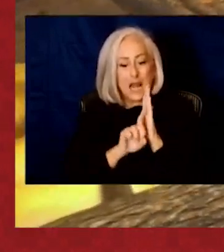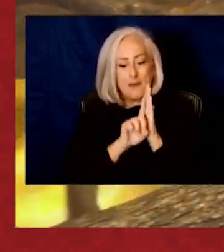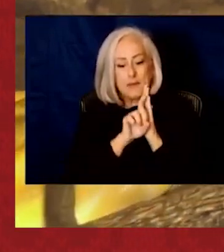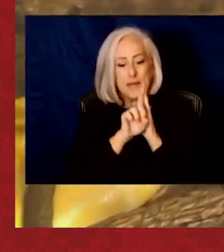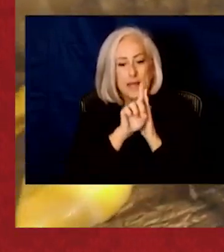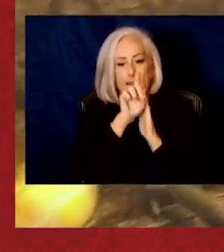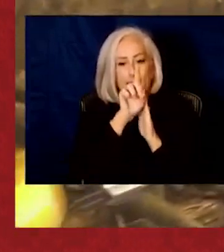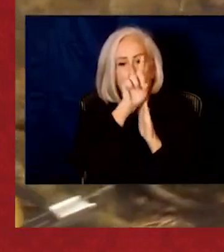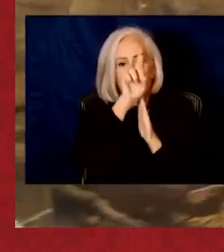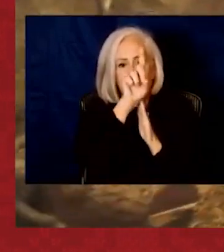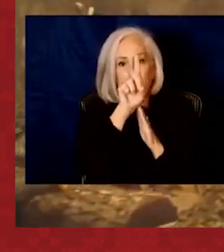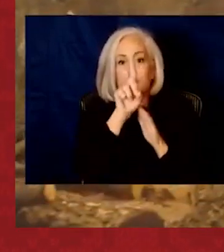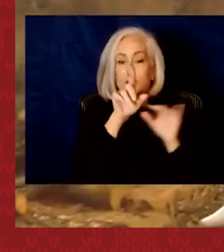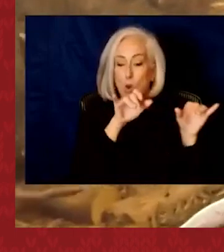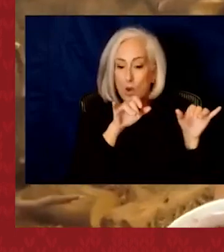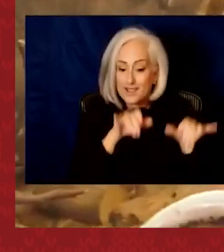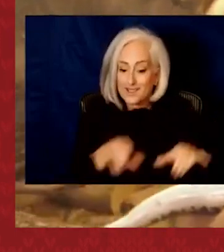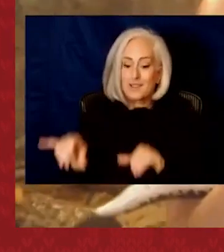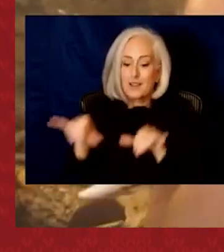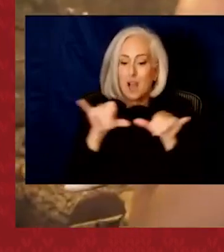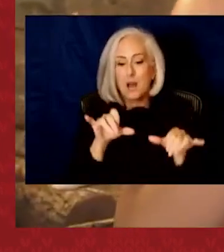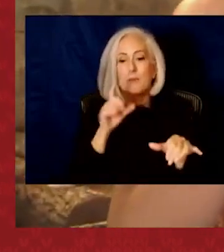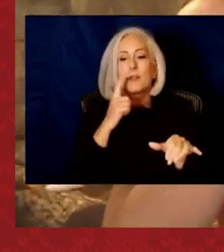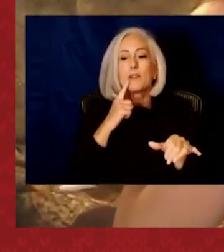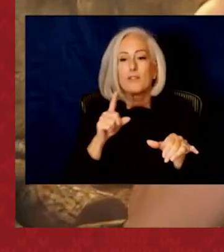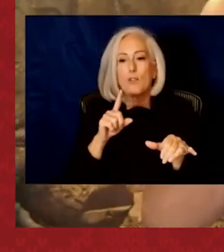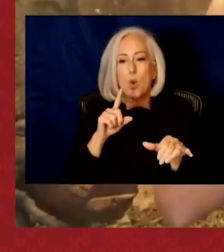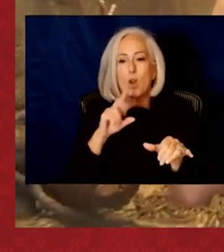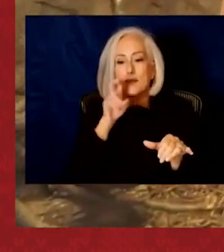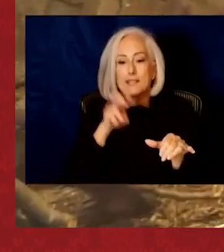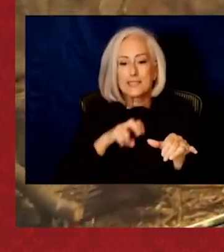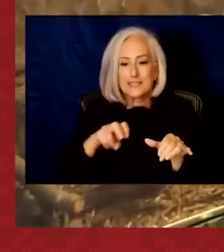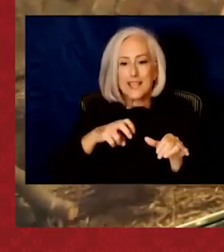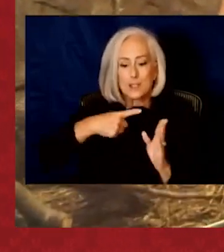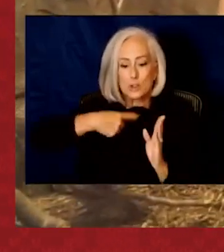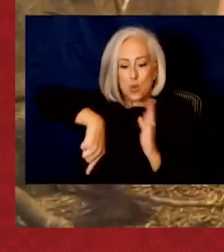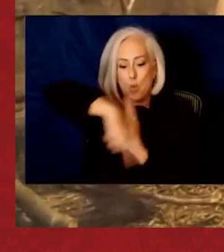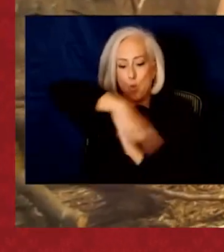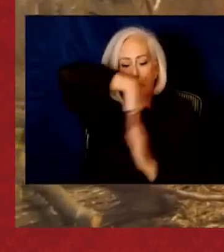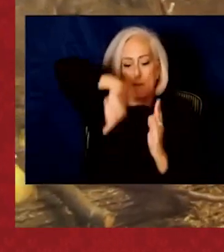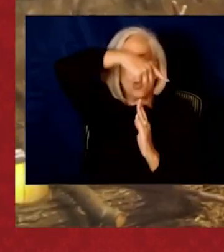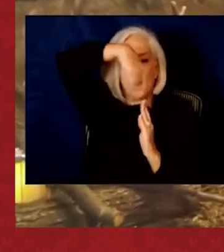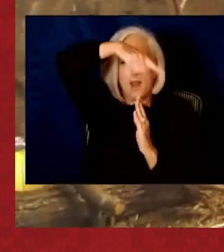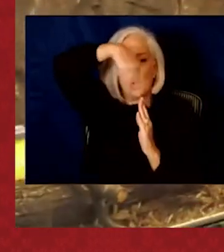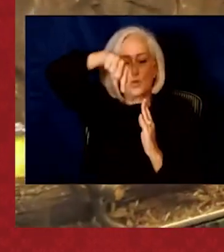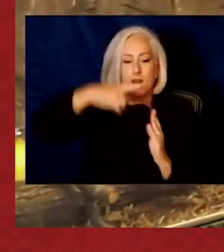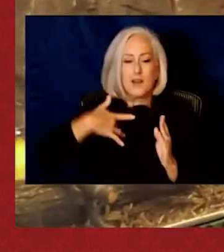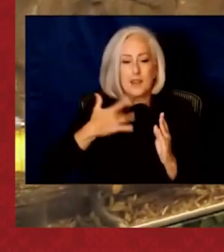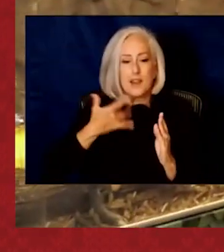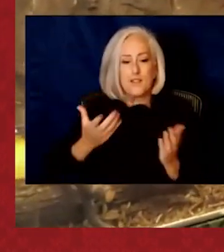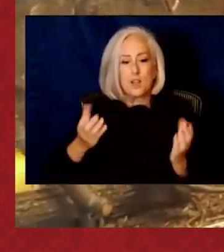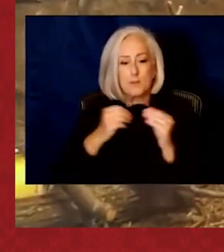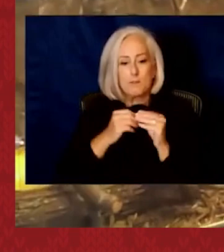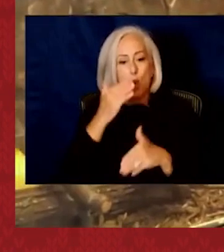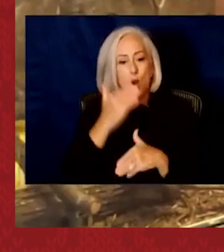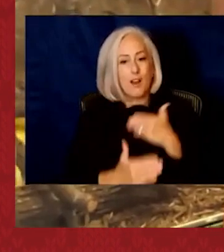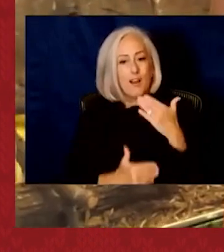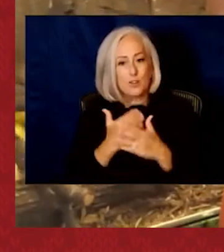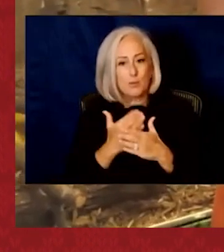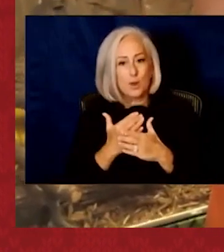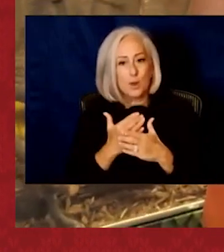to wrap themselves around people because they feel more comfortable when they're wrapped around, so they're not going to